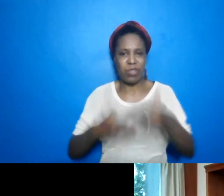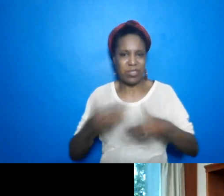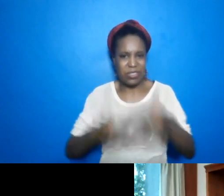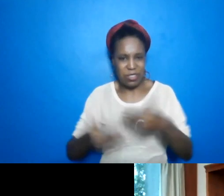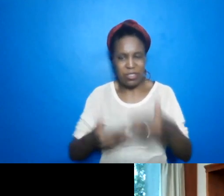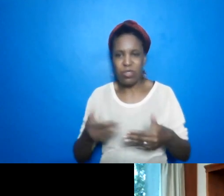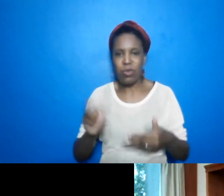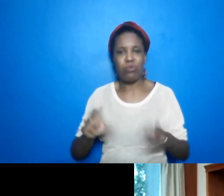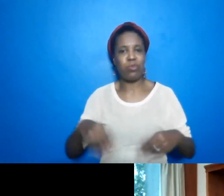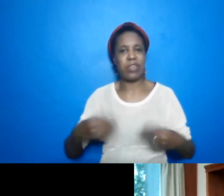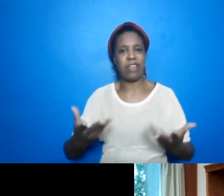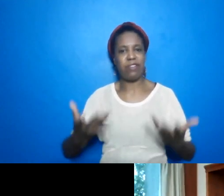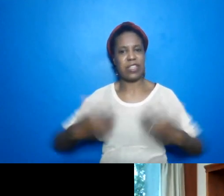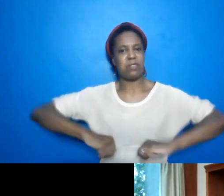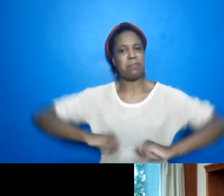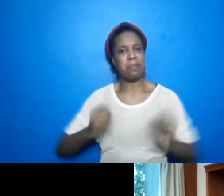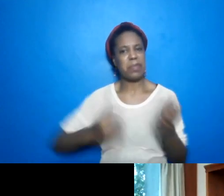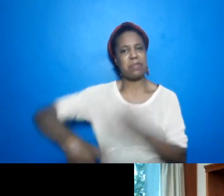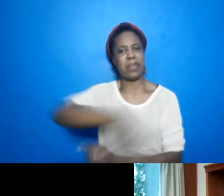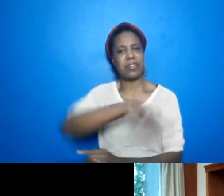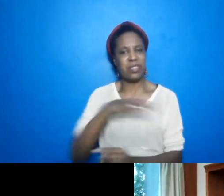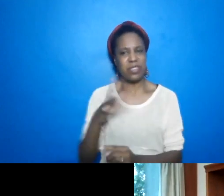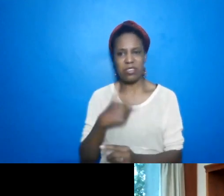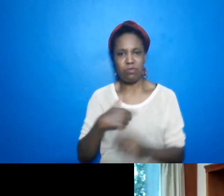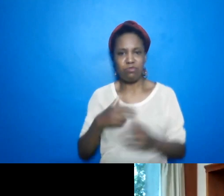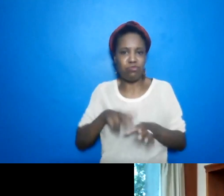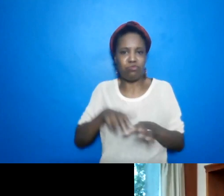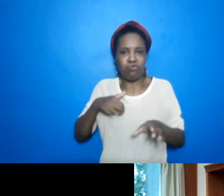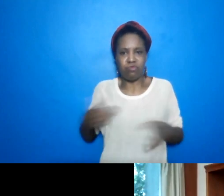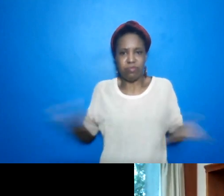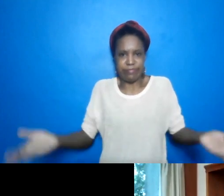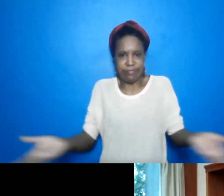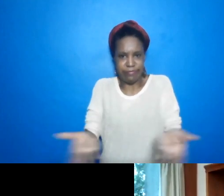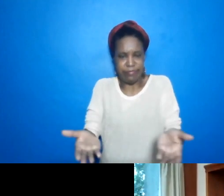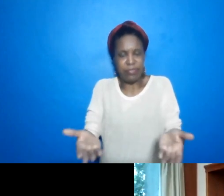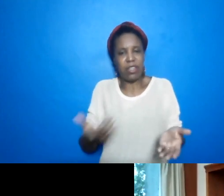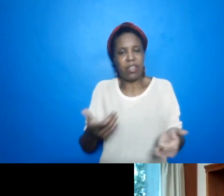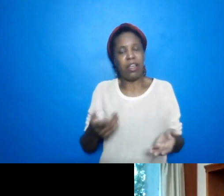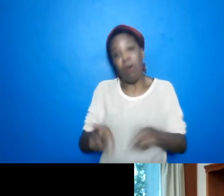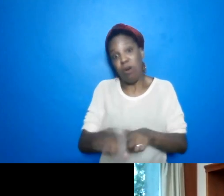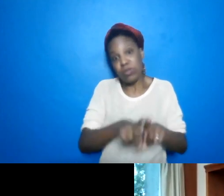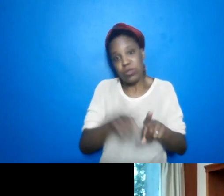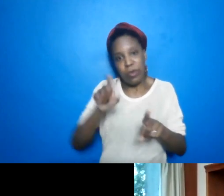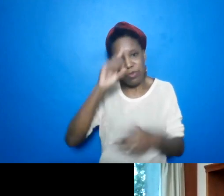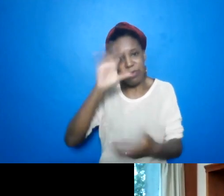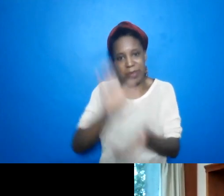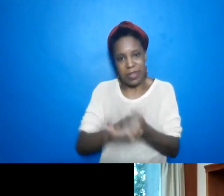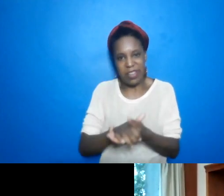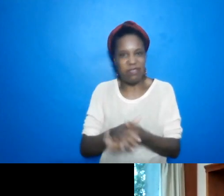people to be able to, and you have to believe that people have the capacity to do their own